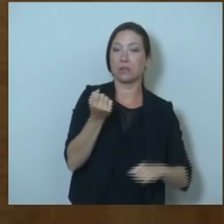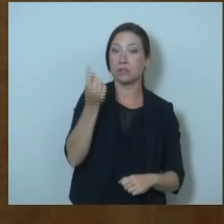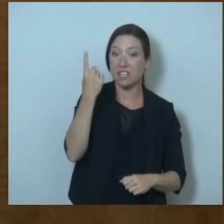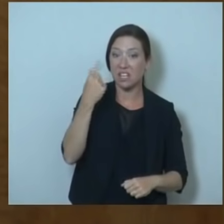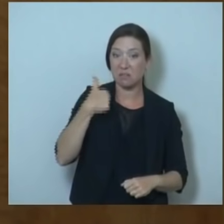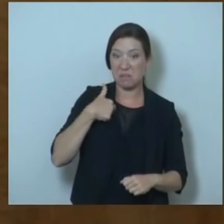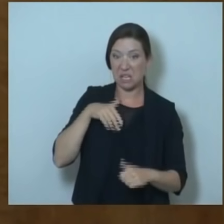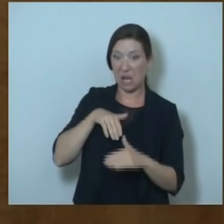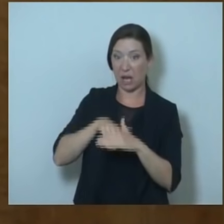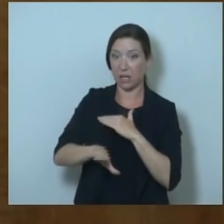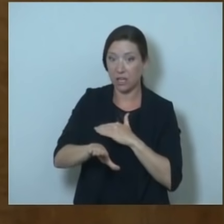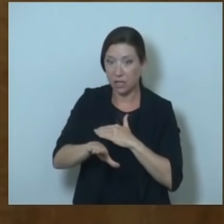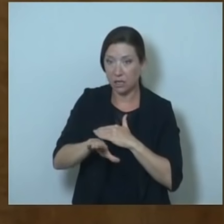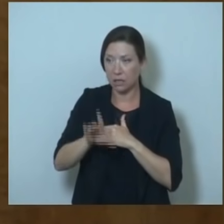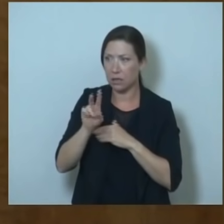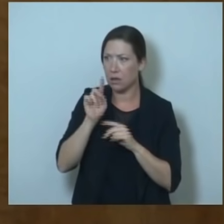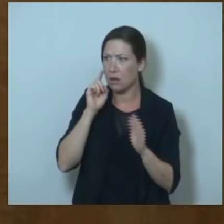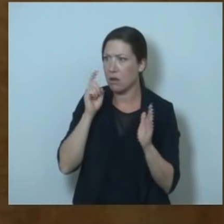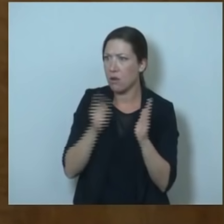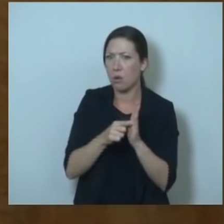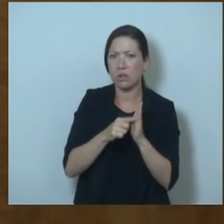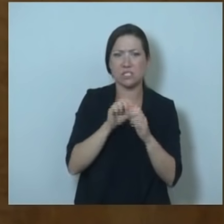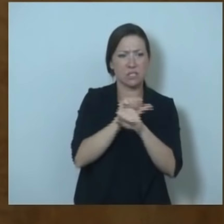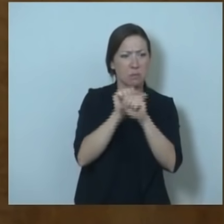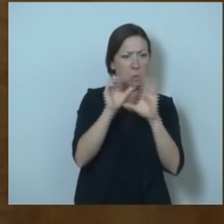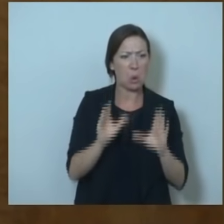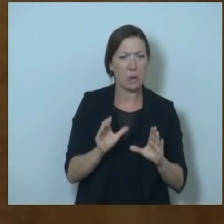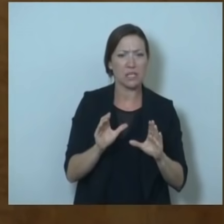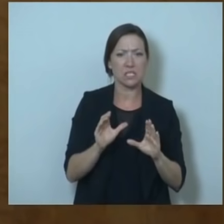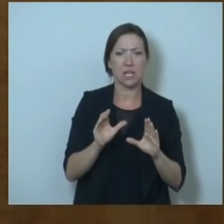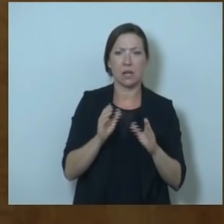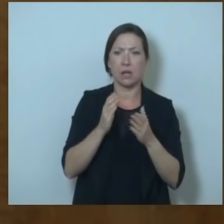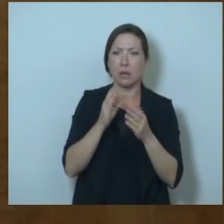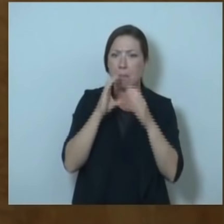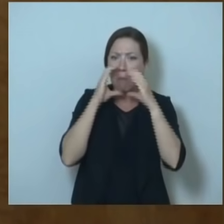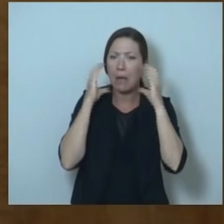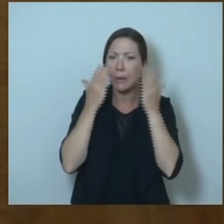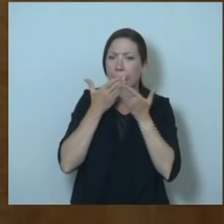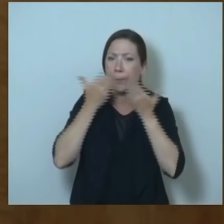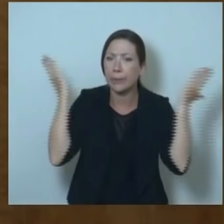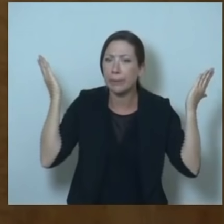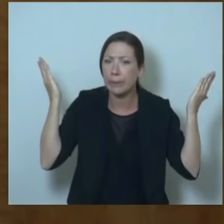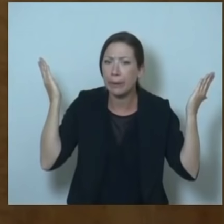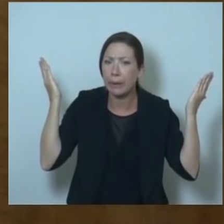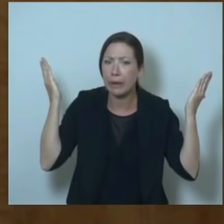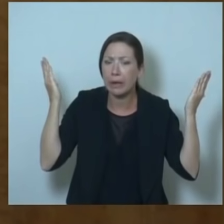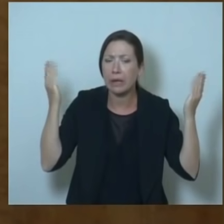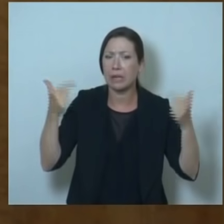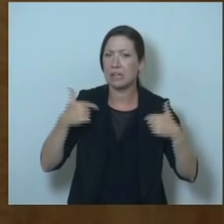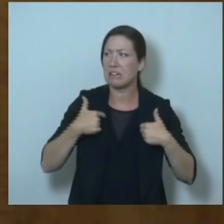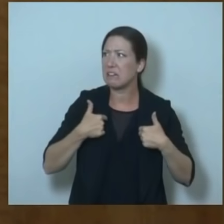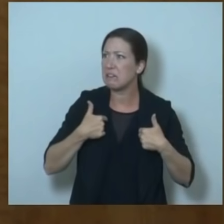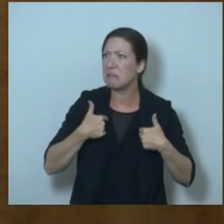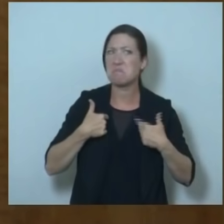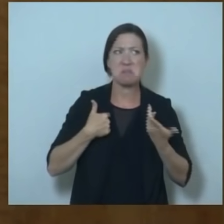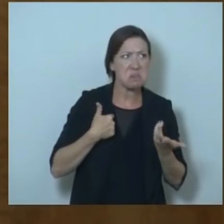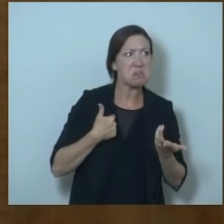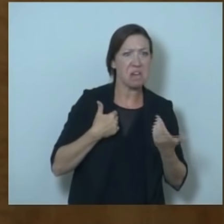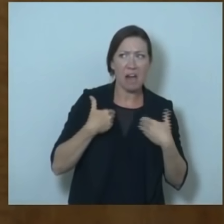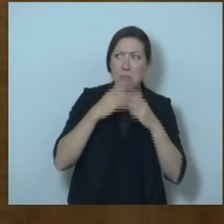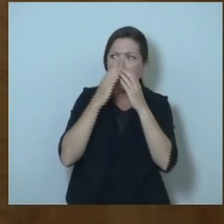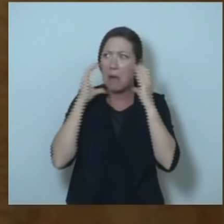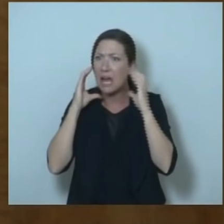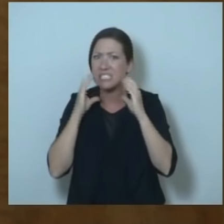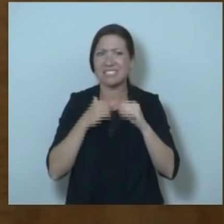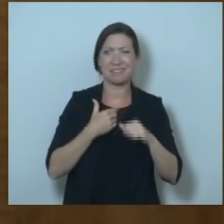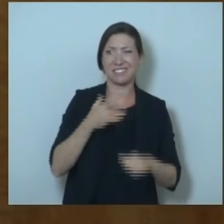was one of 5 people wearing a mask out of maybe 50 that I saw. So 90% of customers weren't using them.